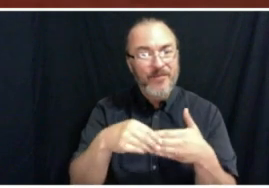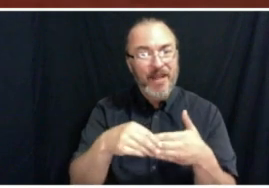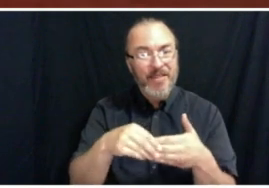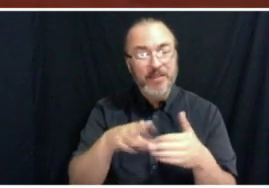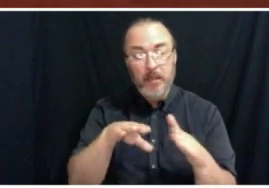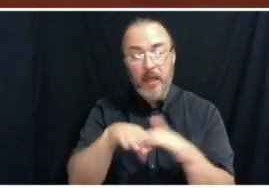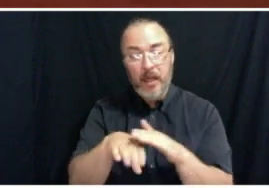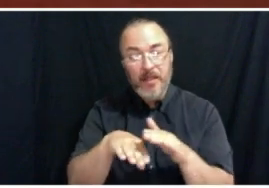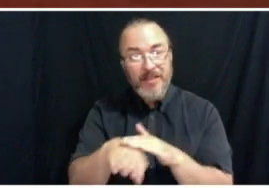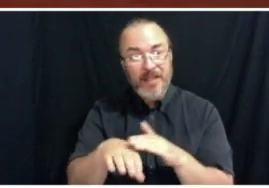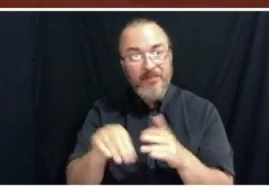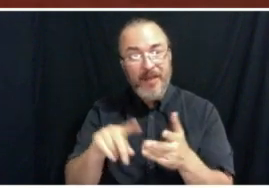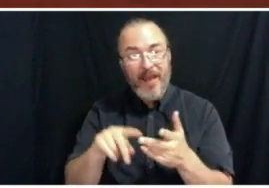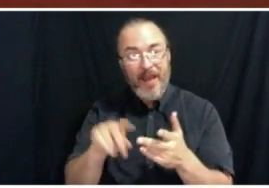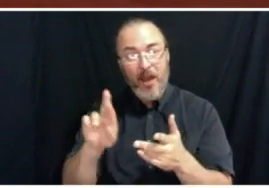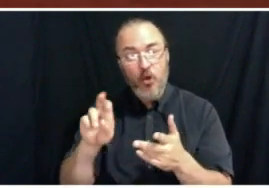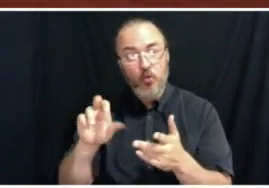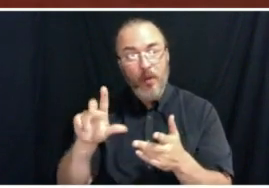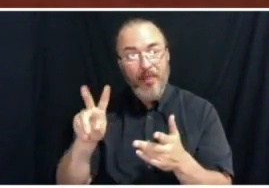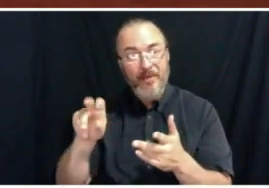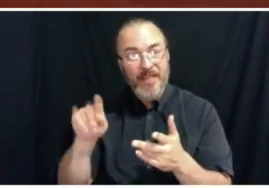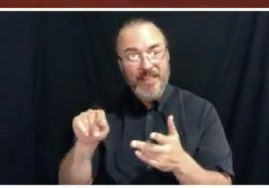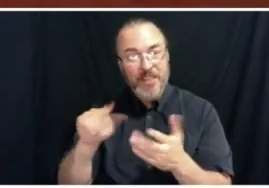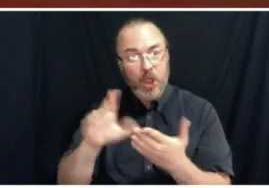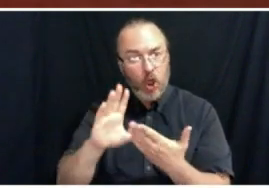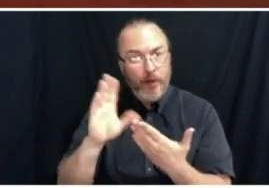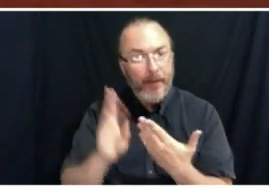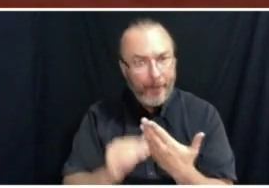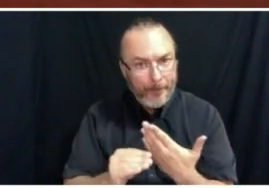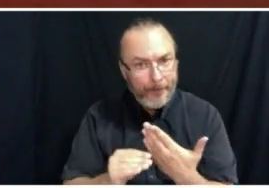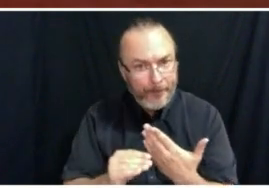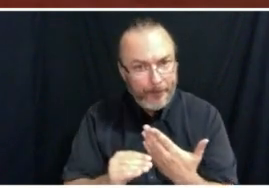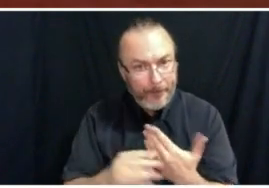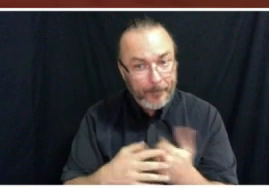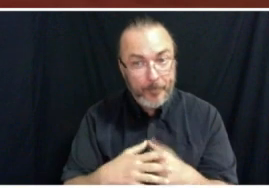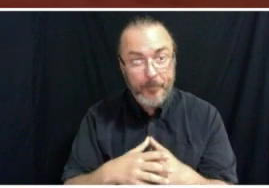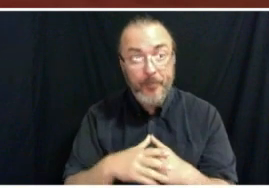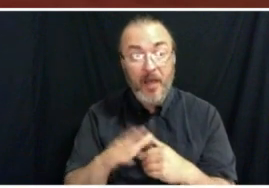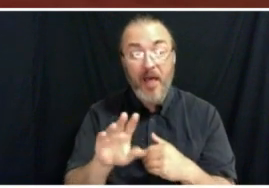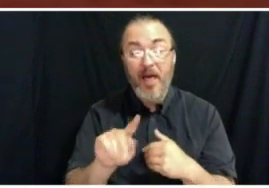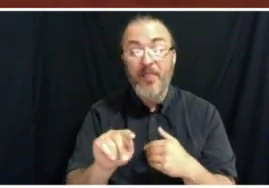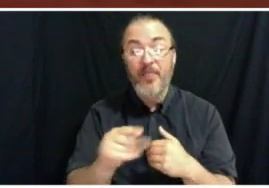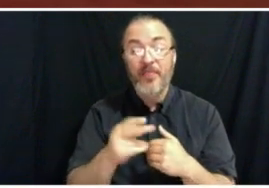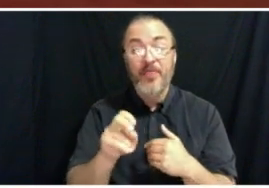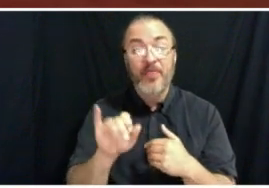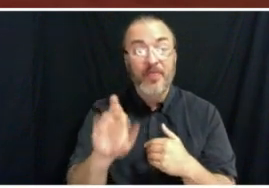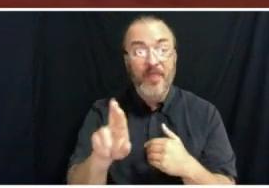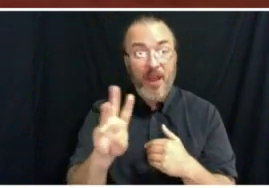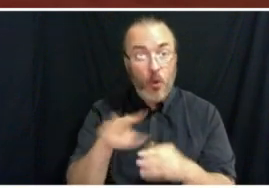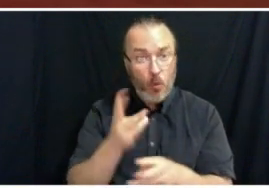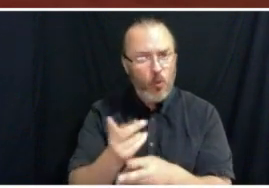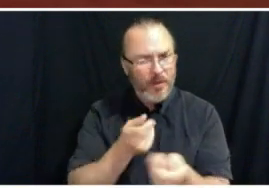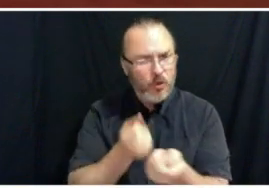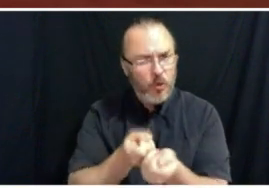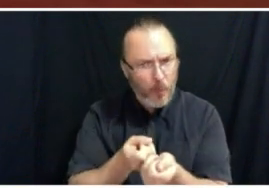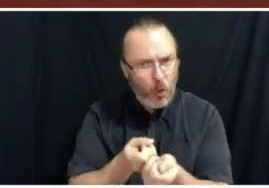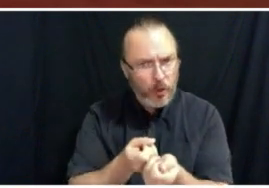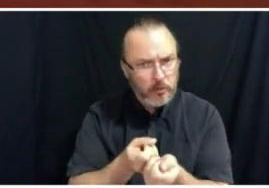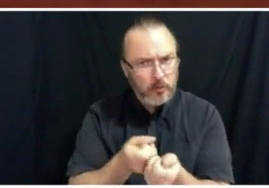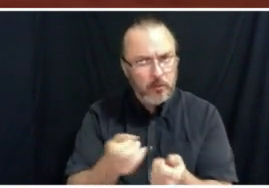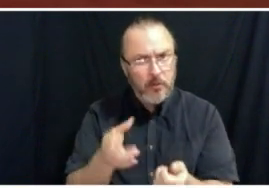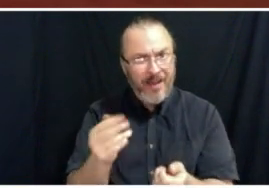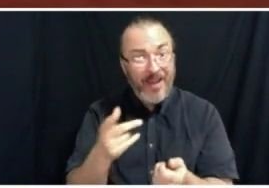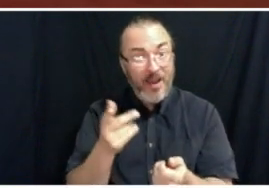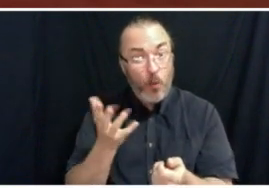and relevant curriculum. So there will support teachers by enabling them to adapt to